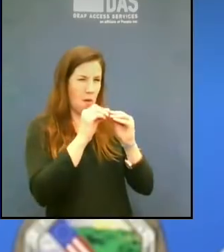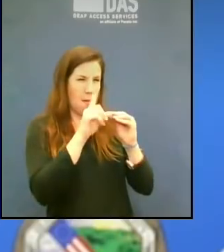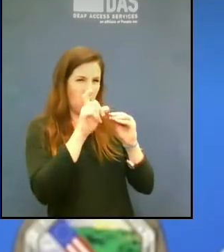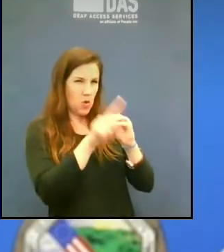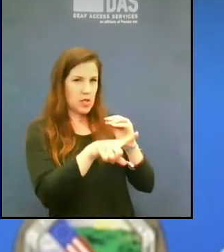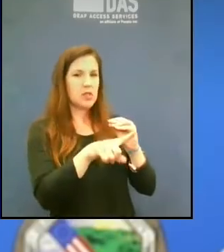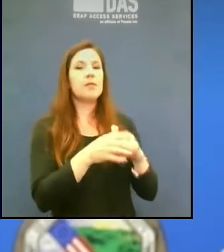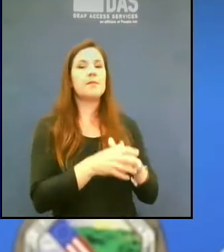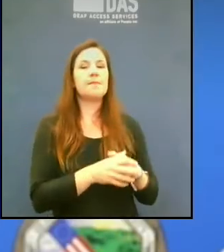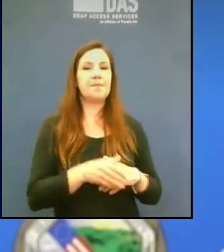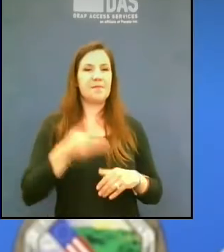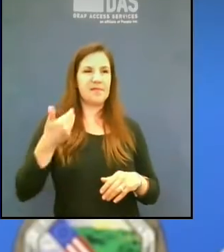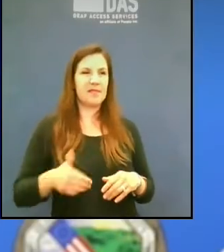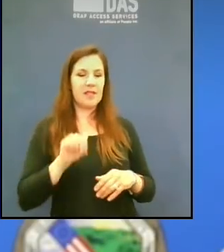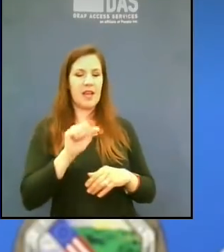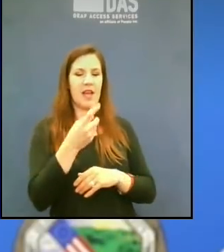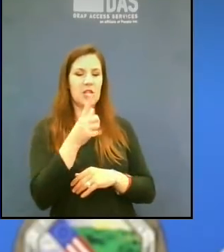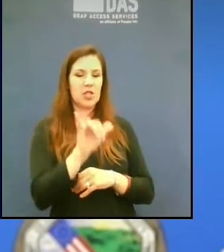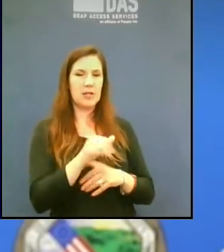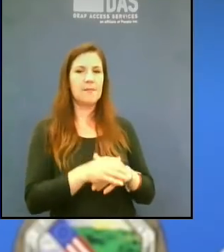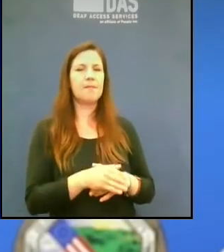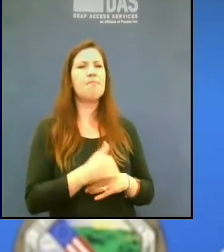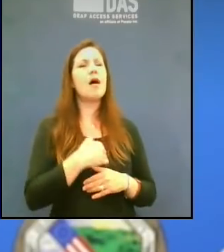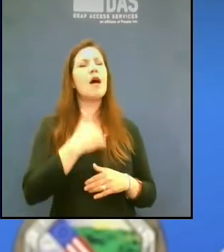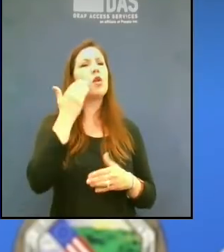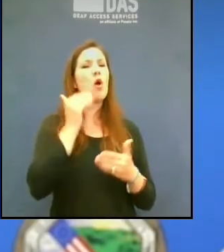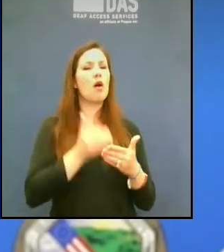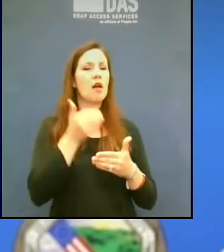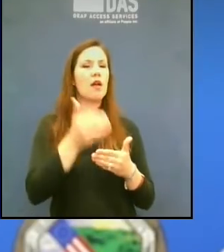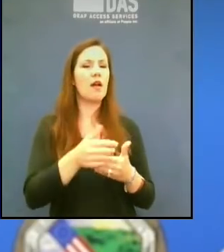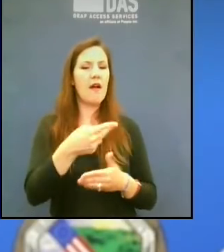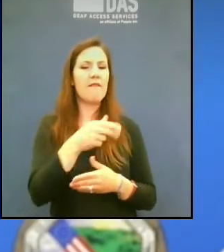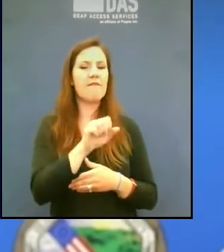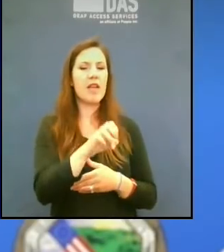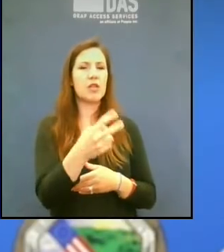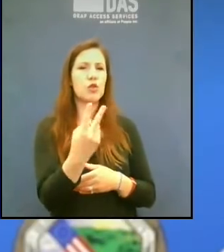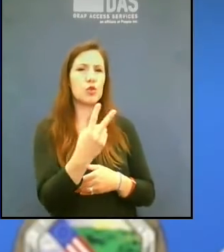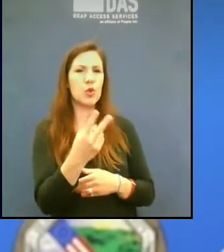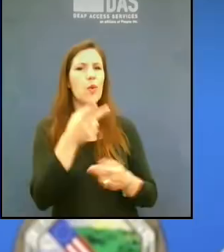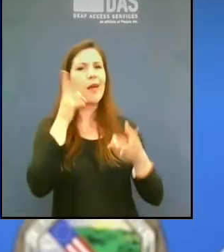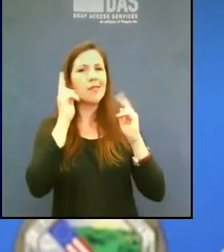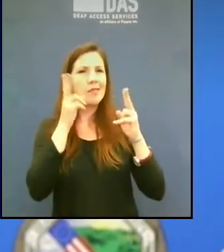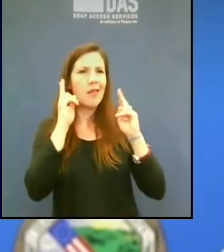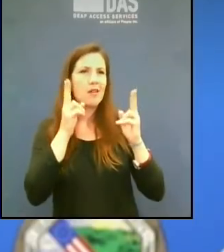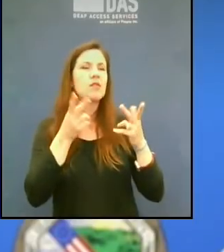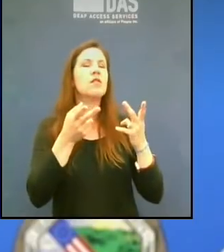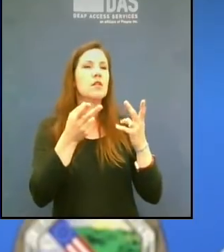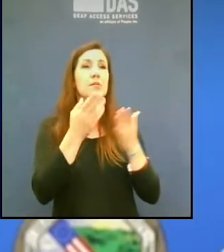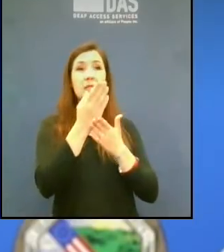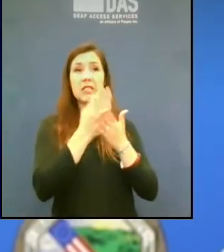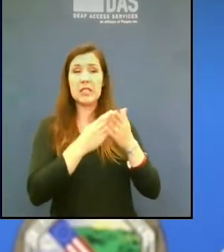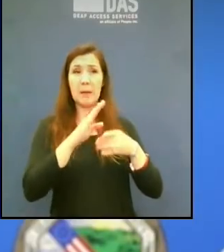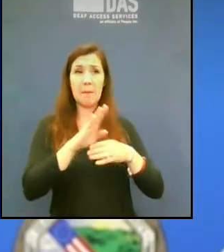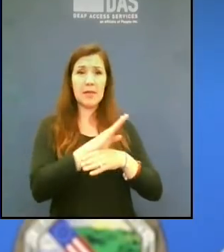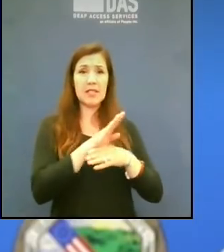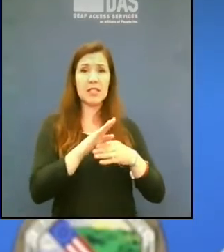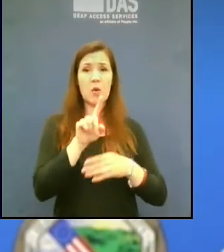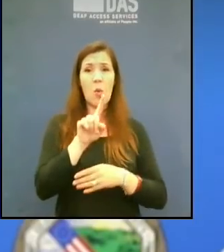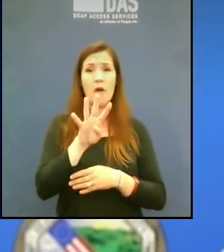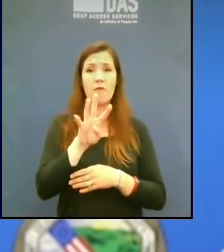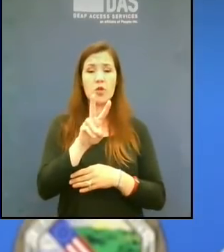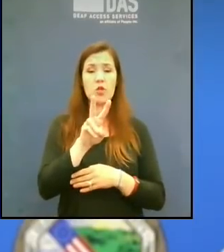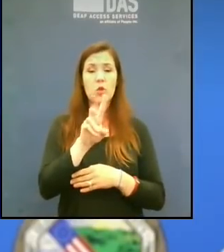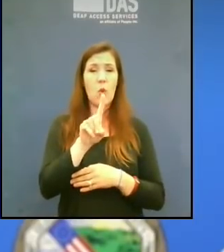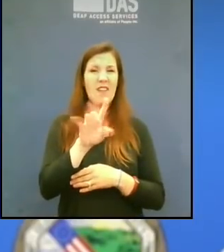question. Ashley here. I know you're offering face shields to all hair salons and barber shops, but some businesses in the 14215